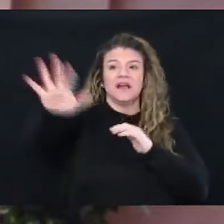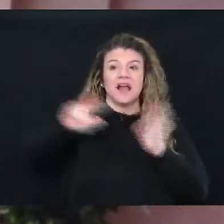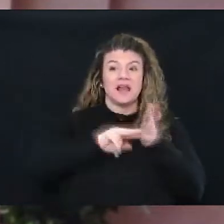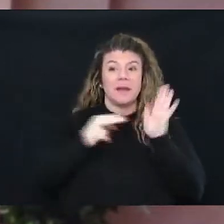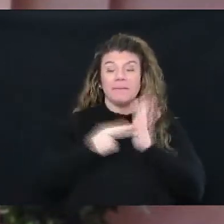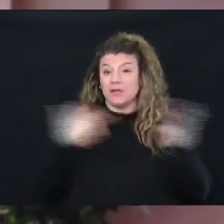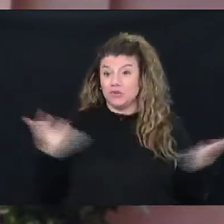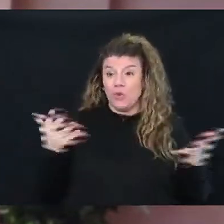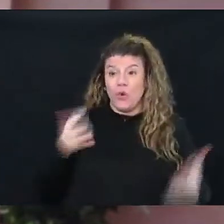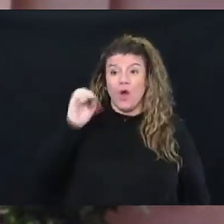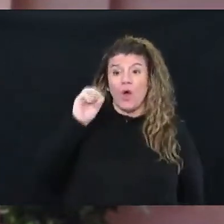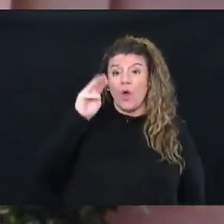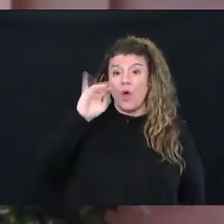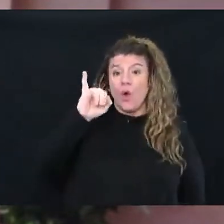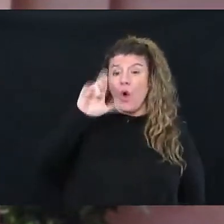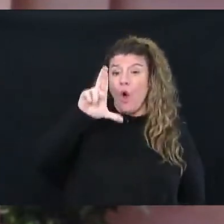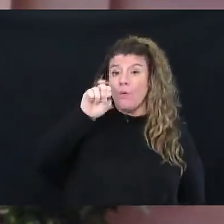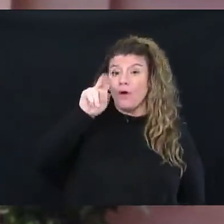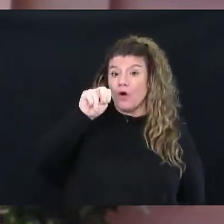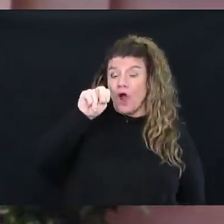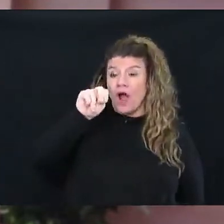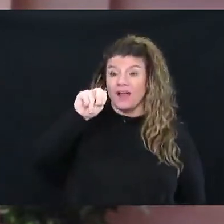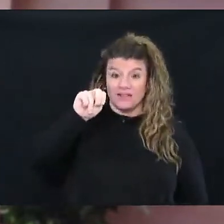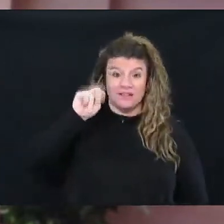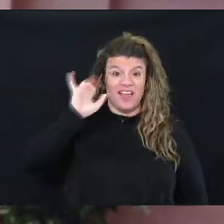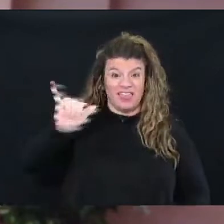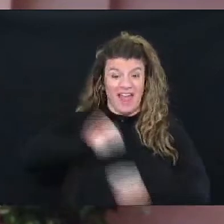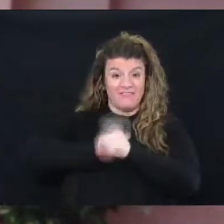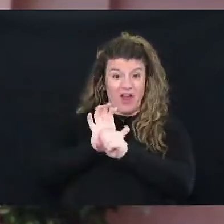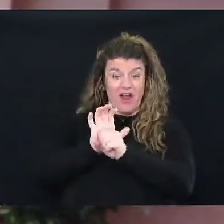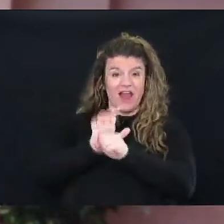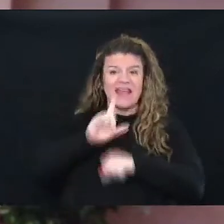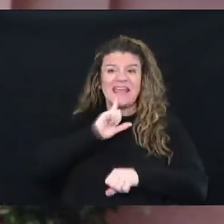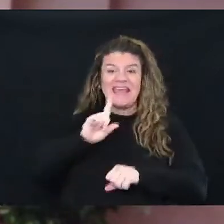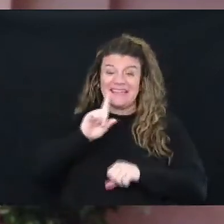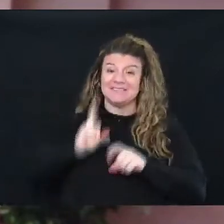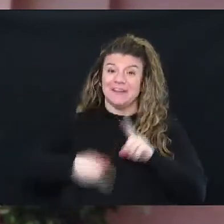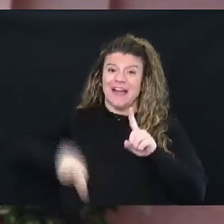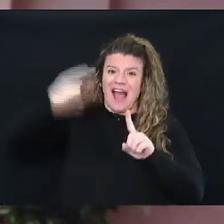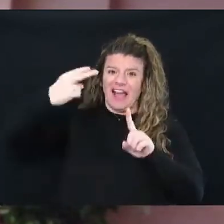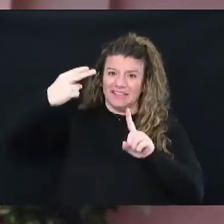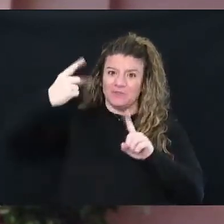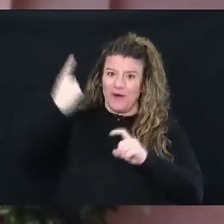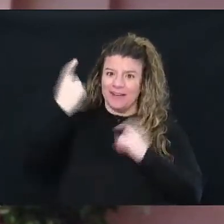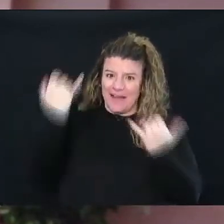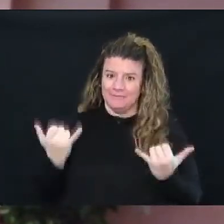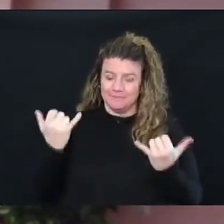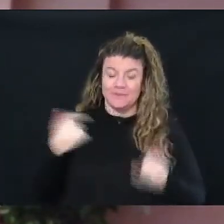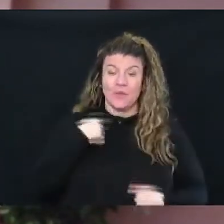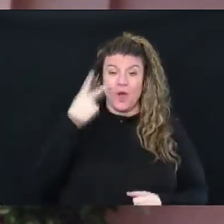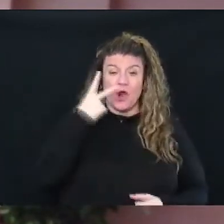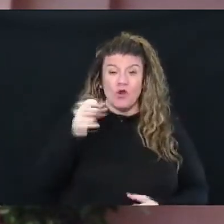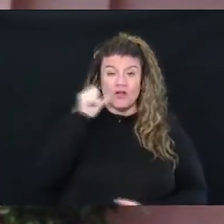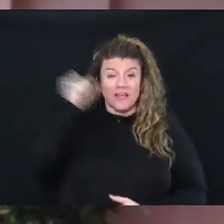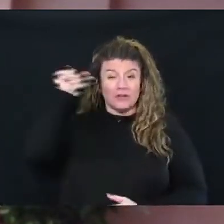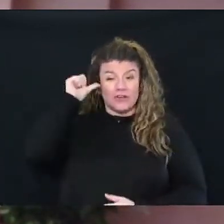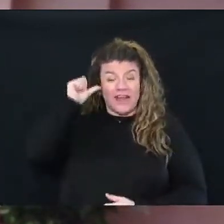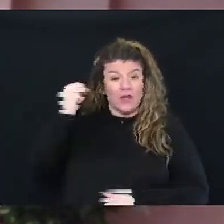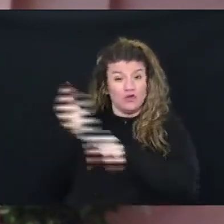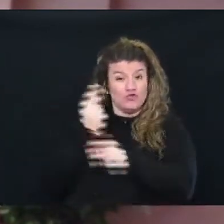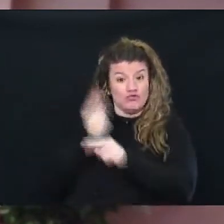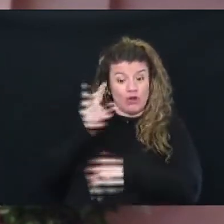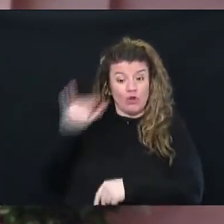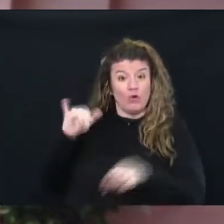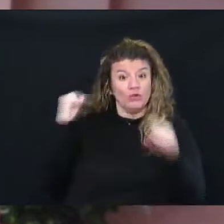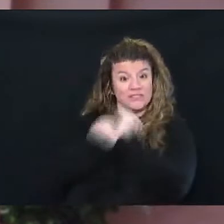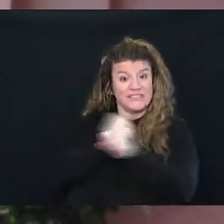Omicron variant of COVID-19 is the dominant one. And if we look at yesterday from a statistics standpoint,